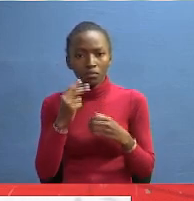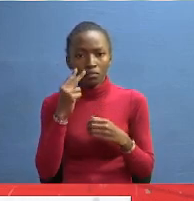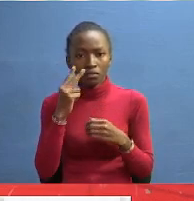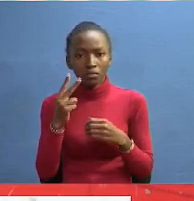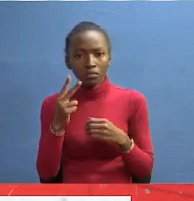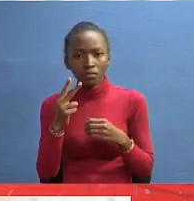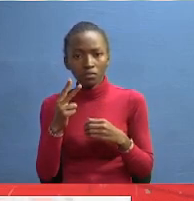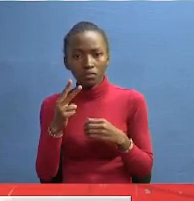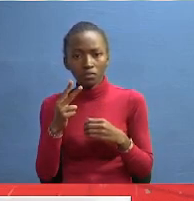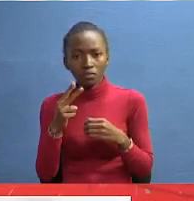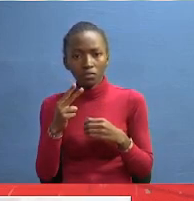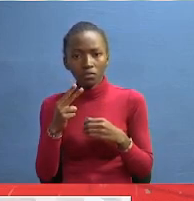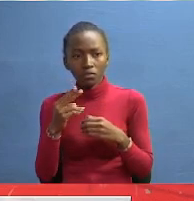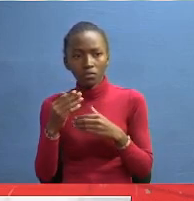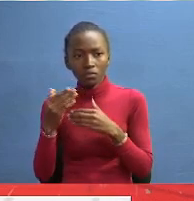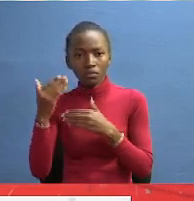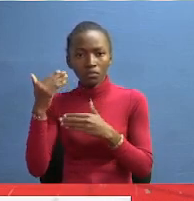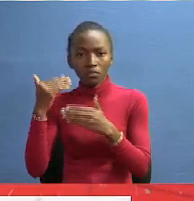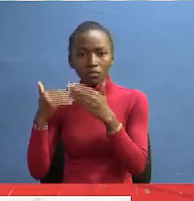foundations of